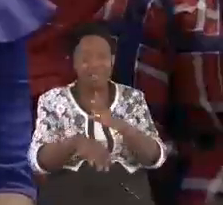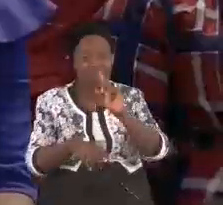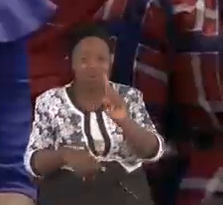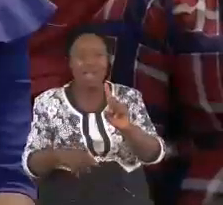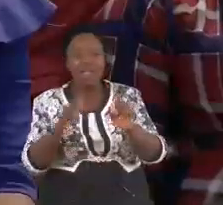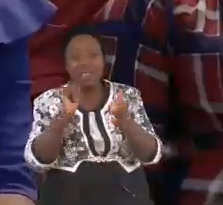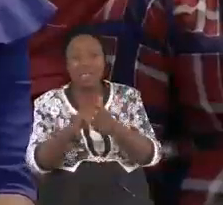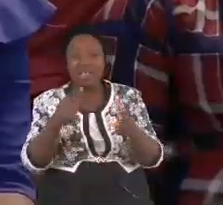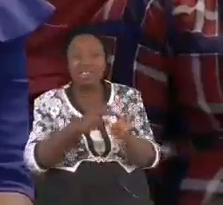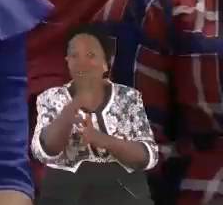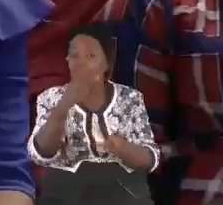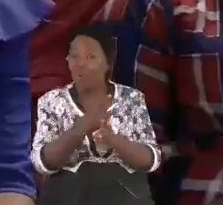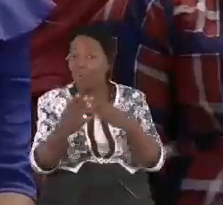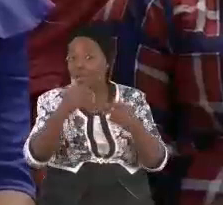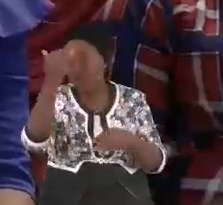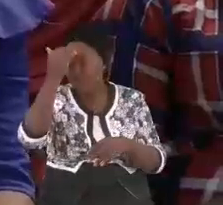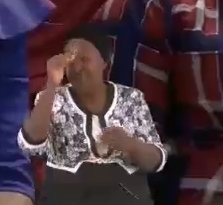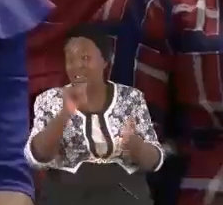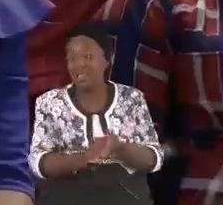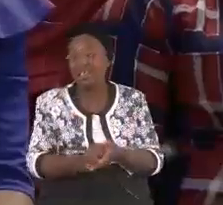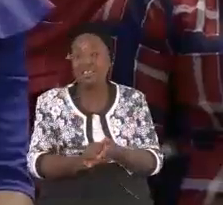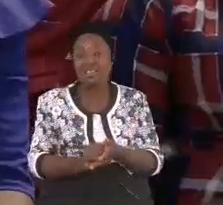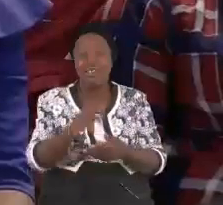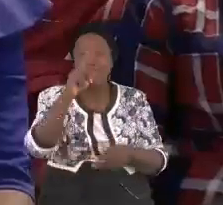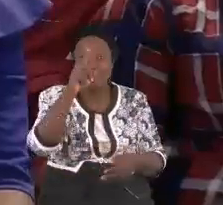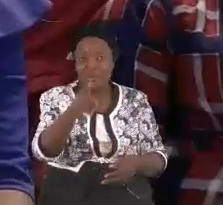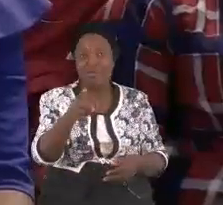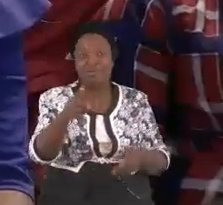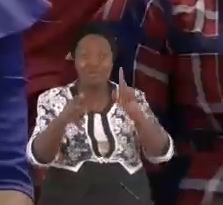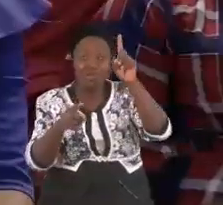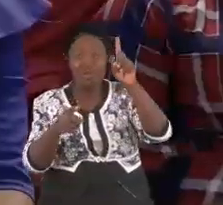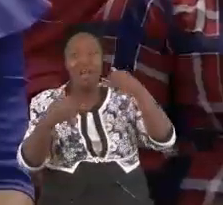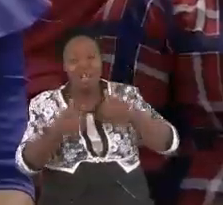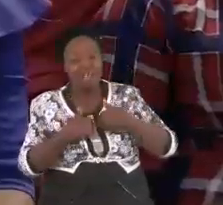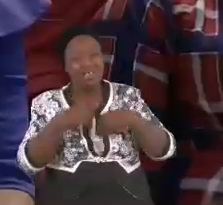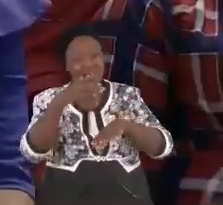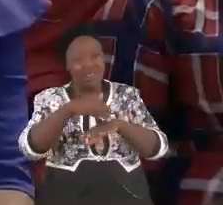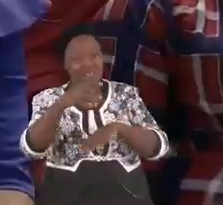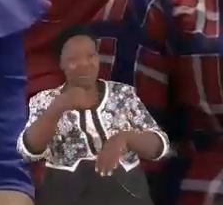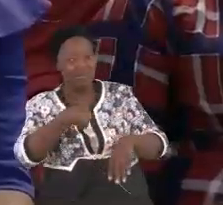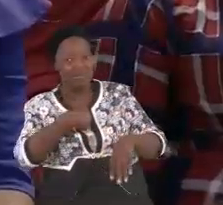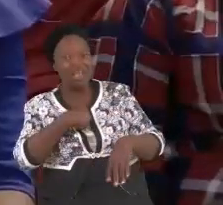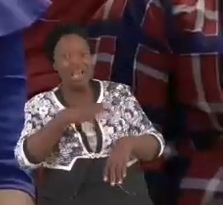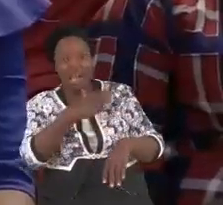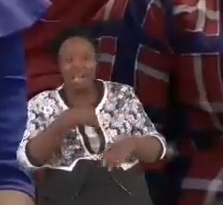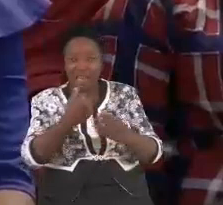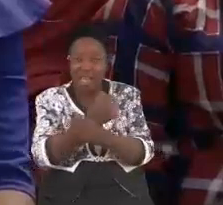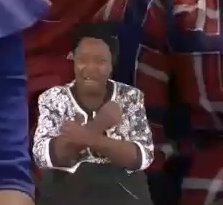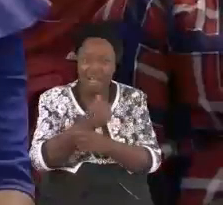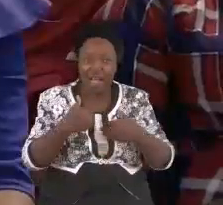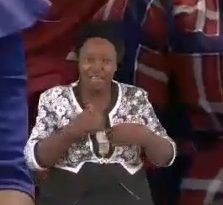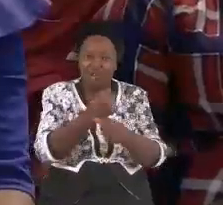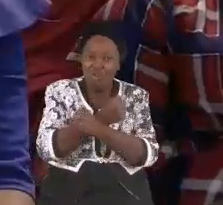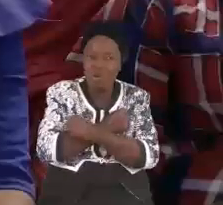world may know that thou hast sent me and hast loved them, hast loved